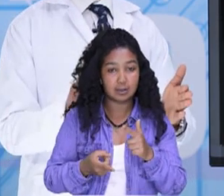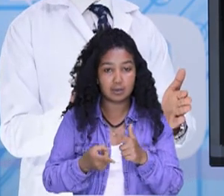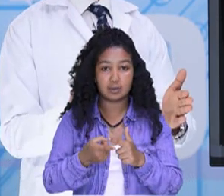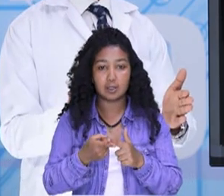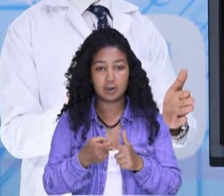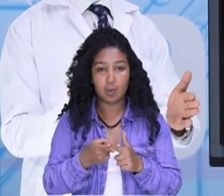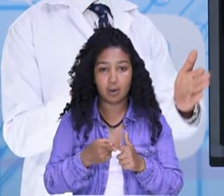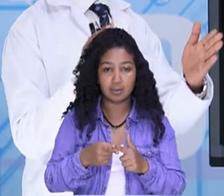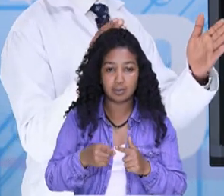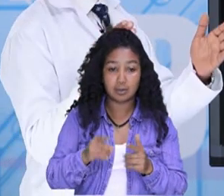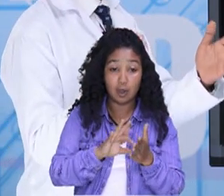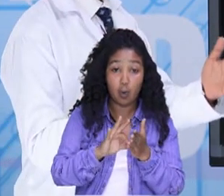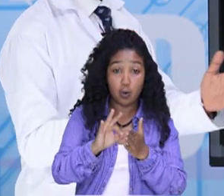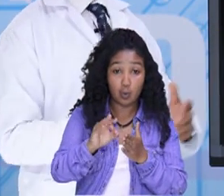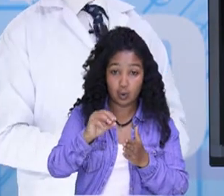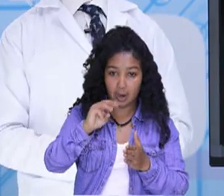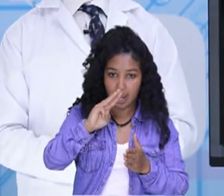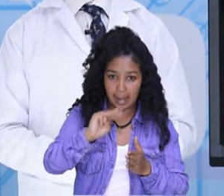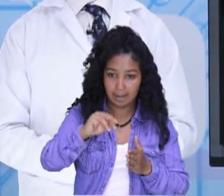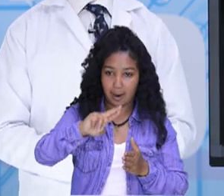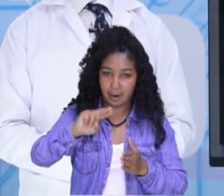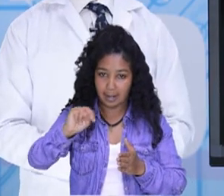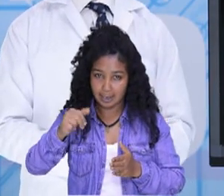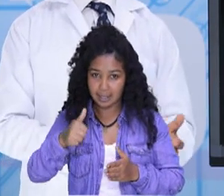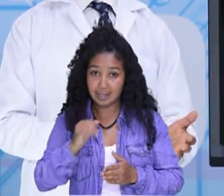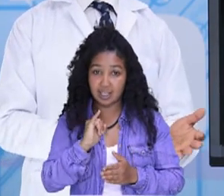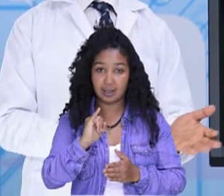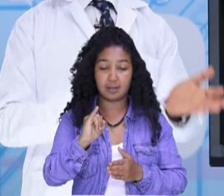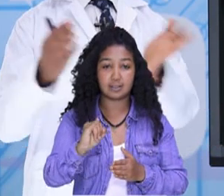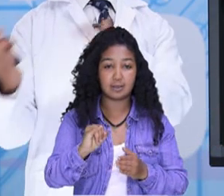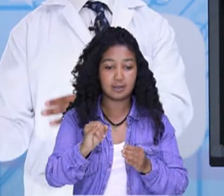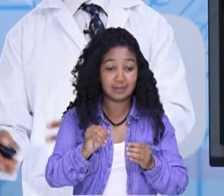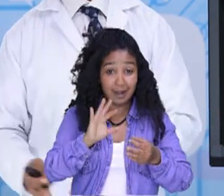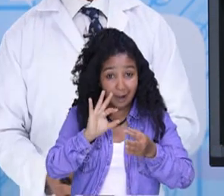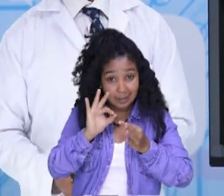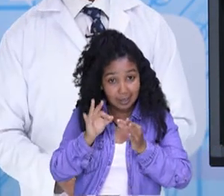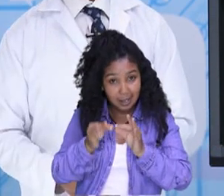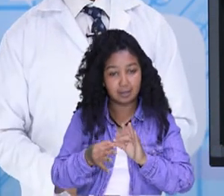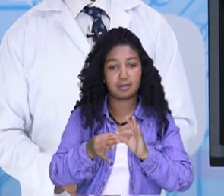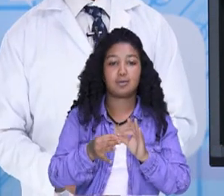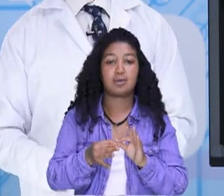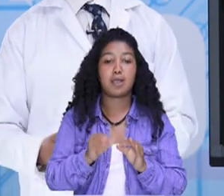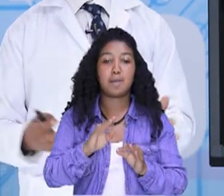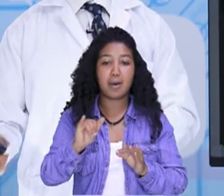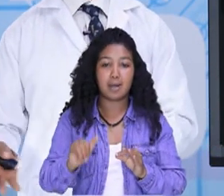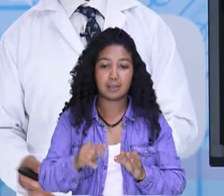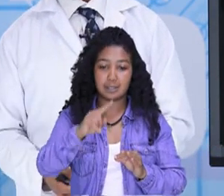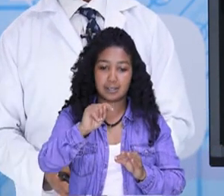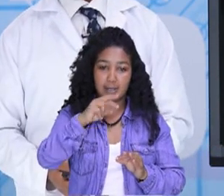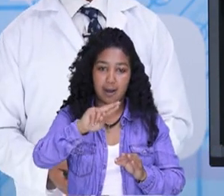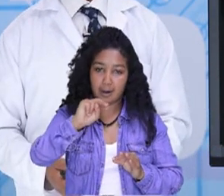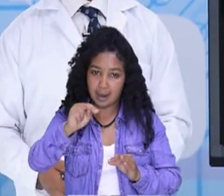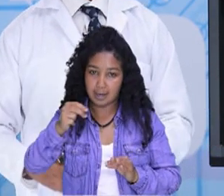the codes on mRNA is translated by